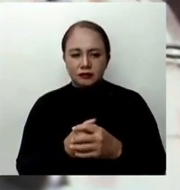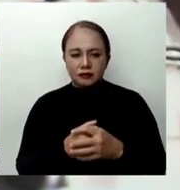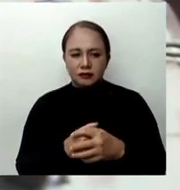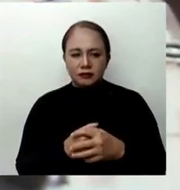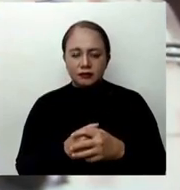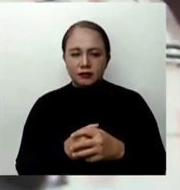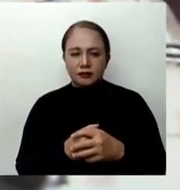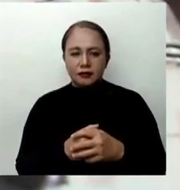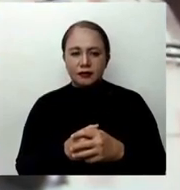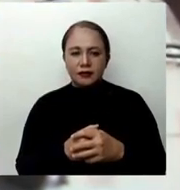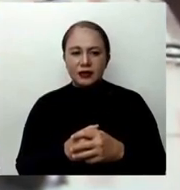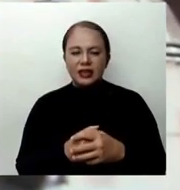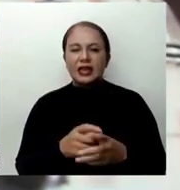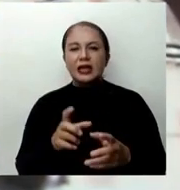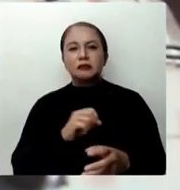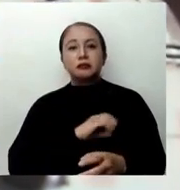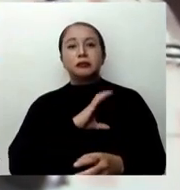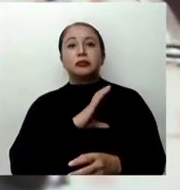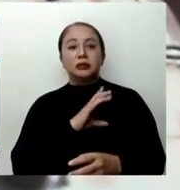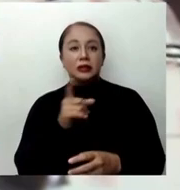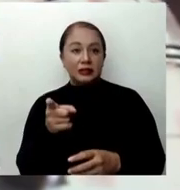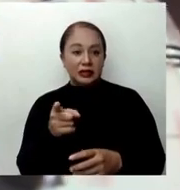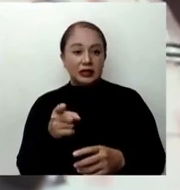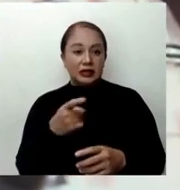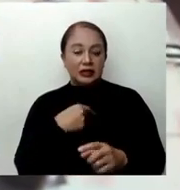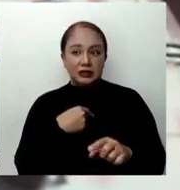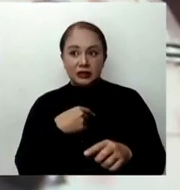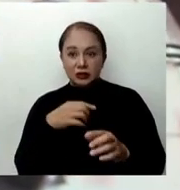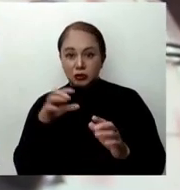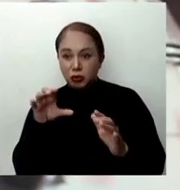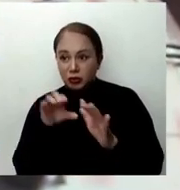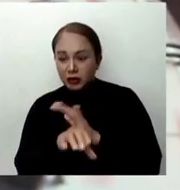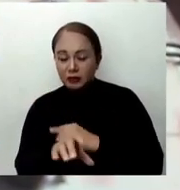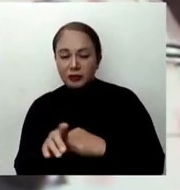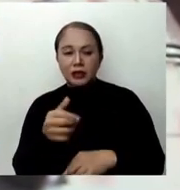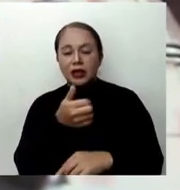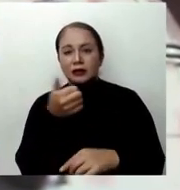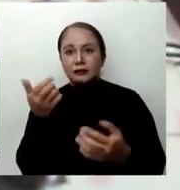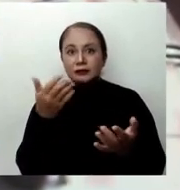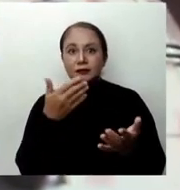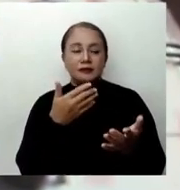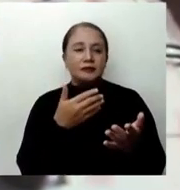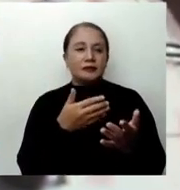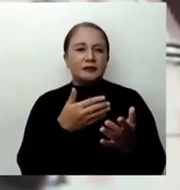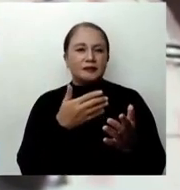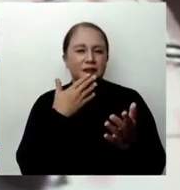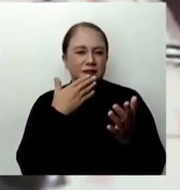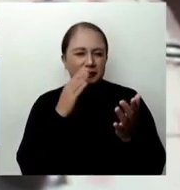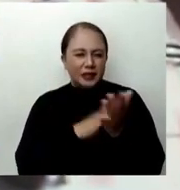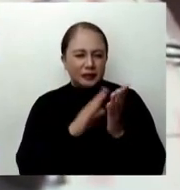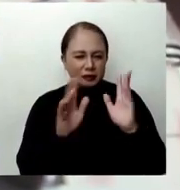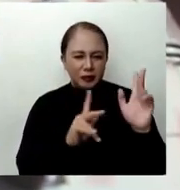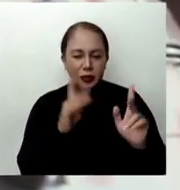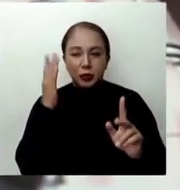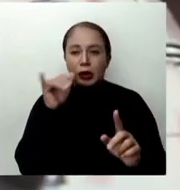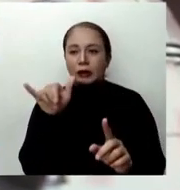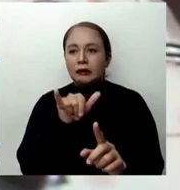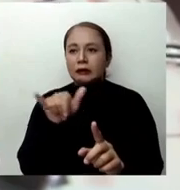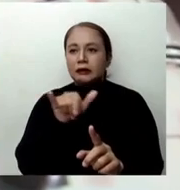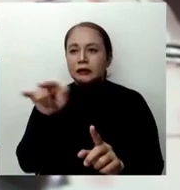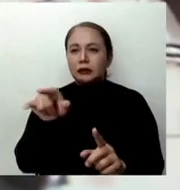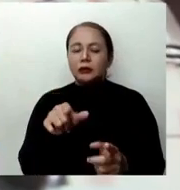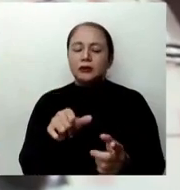Kaya lumalakas ang loob ng mga maliliit na kriminal at iba pang masasamang loob ay dahil sa mga kagaya nitong mga